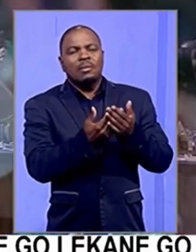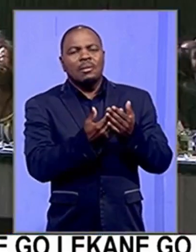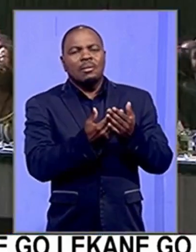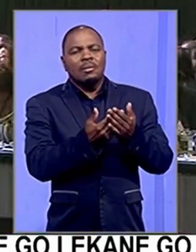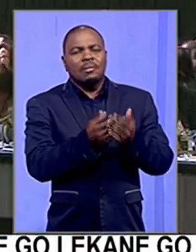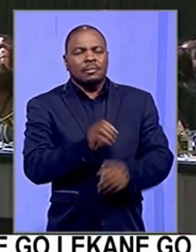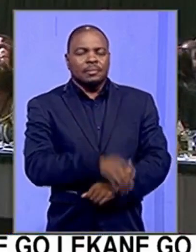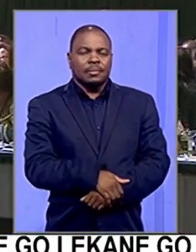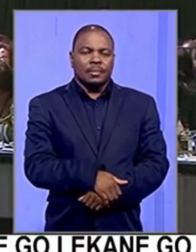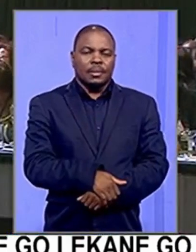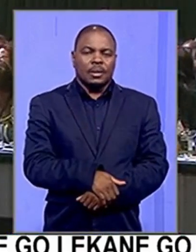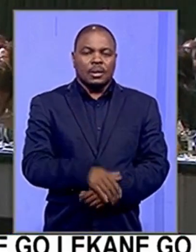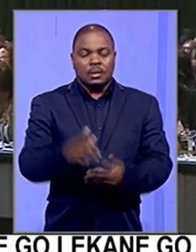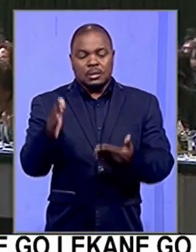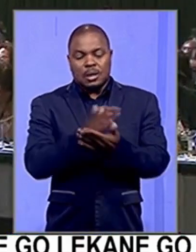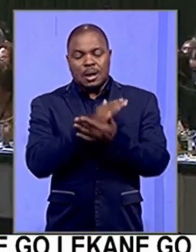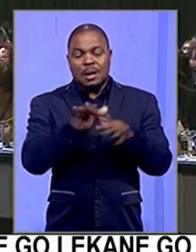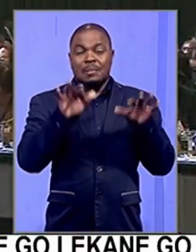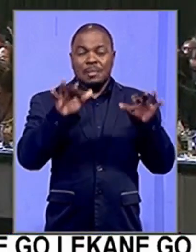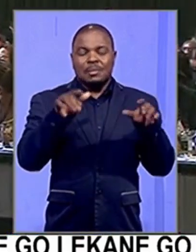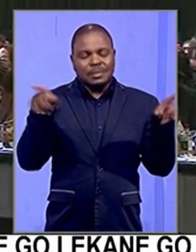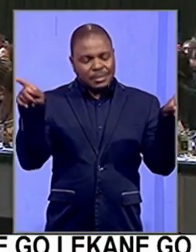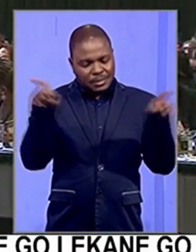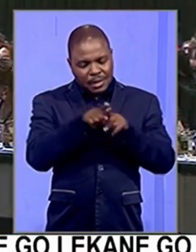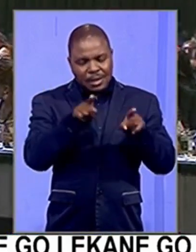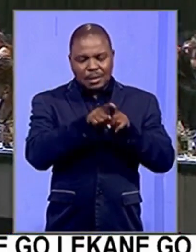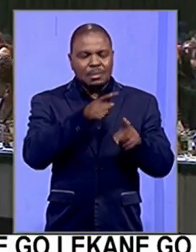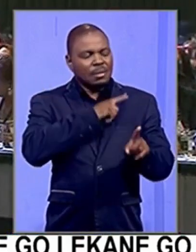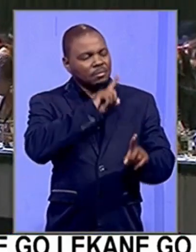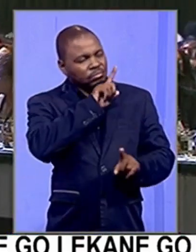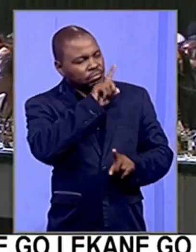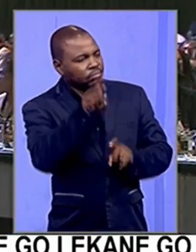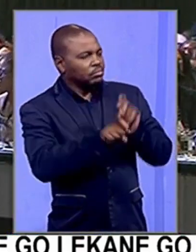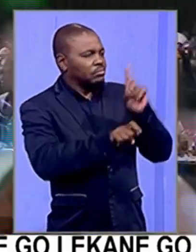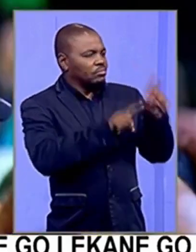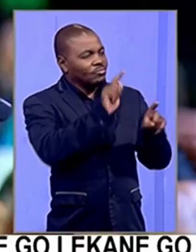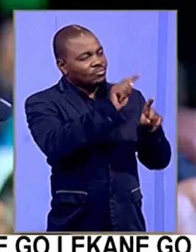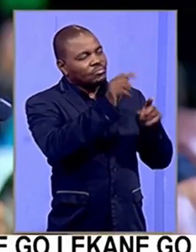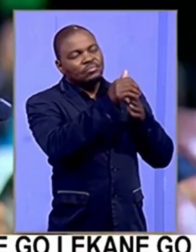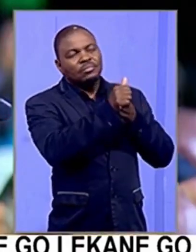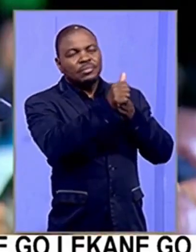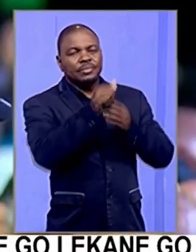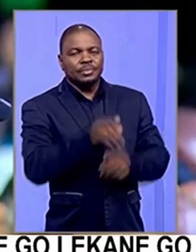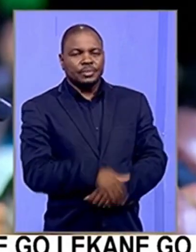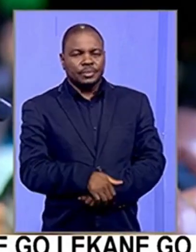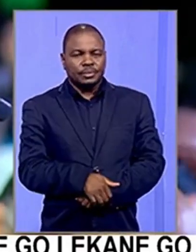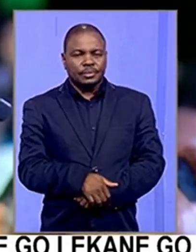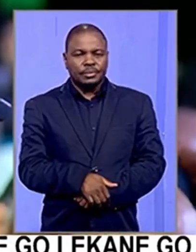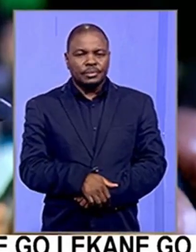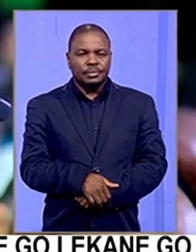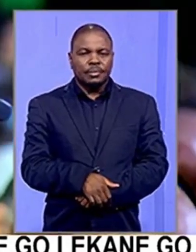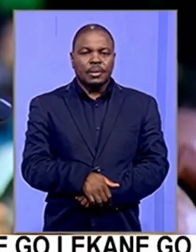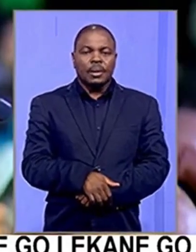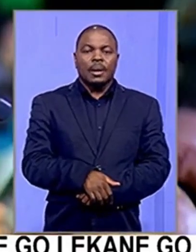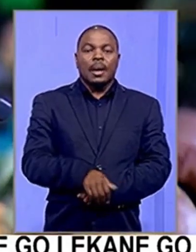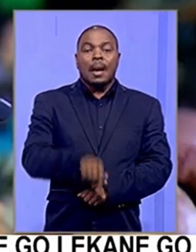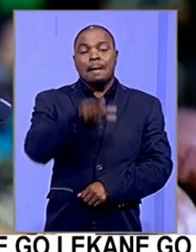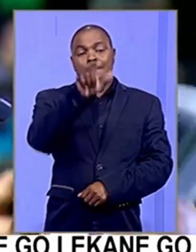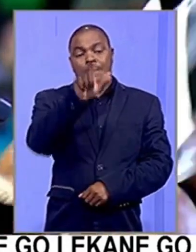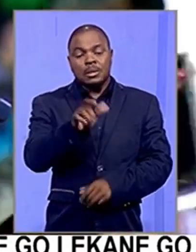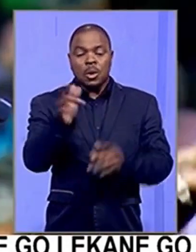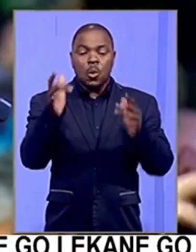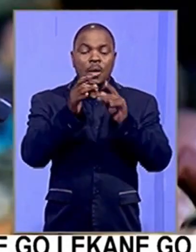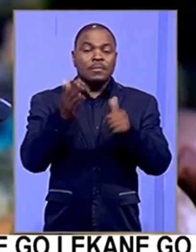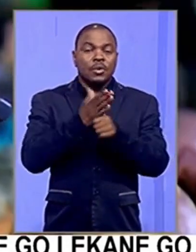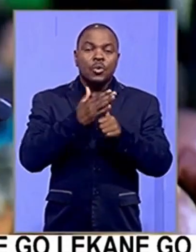place. Bangwe ga ba senya nako mme ba ne ba potsolotsa baeteledipele. Who's receiving the patient, the first contact,